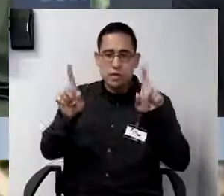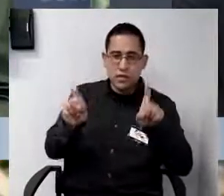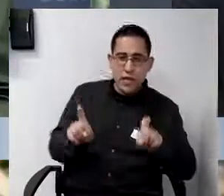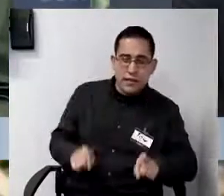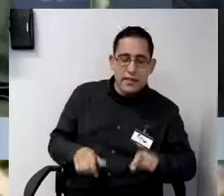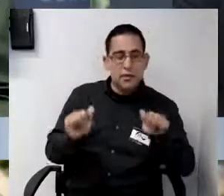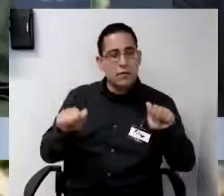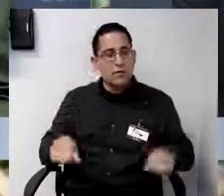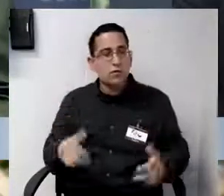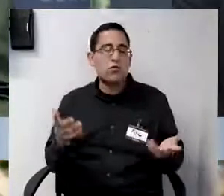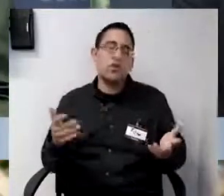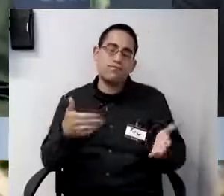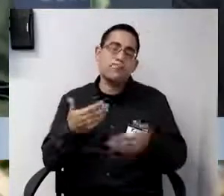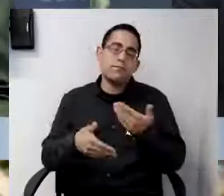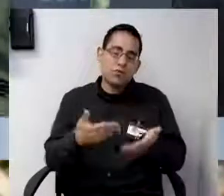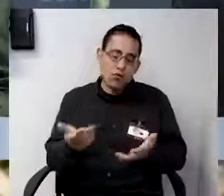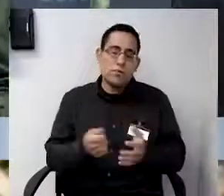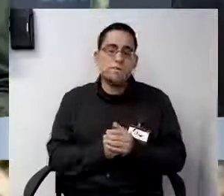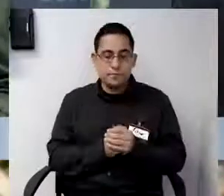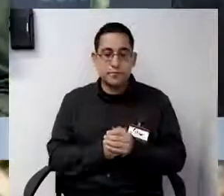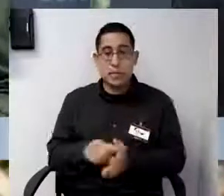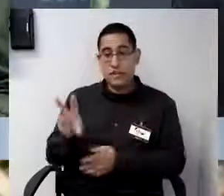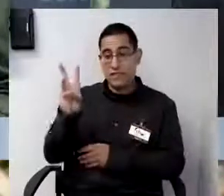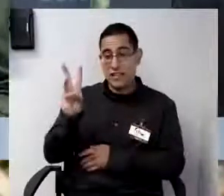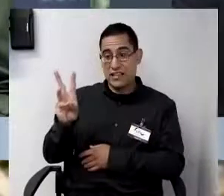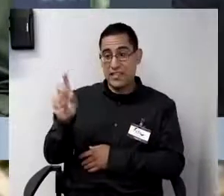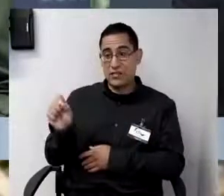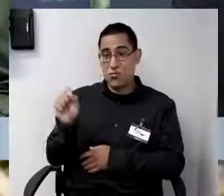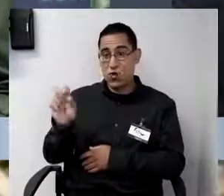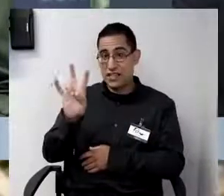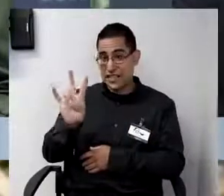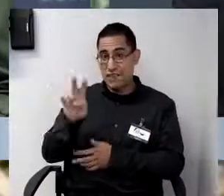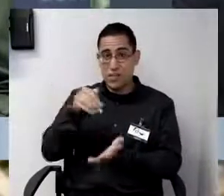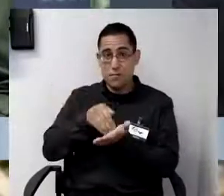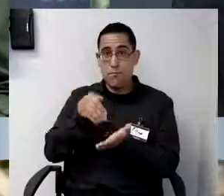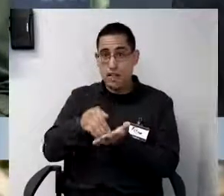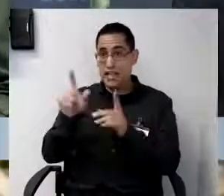forth. Of those 6.7 million tests,